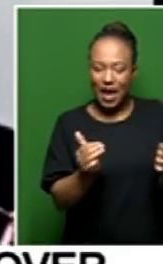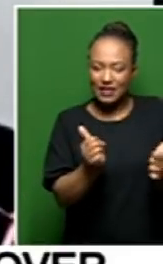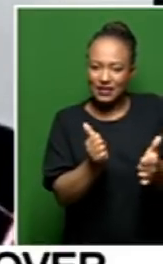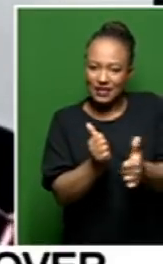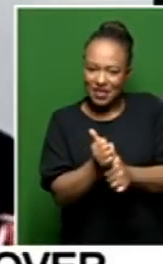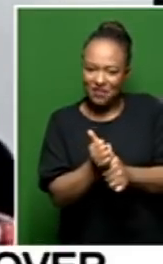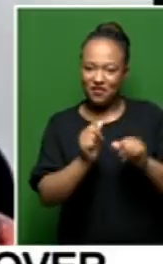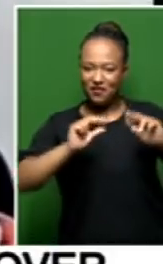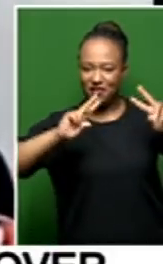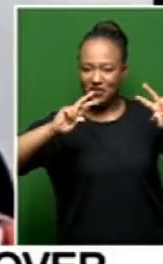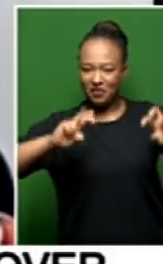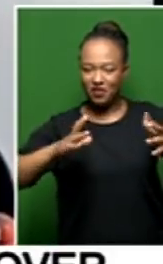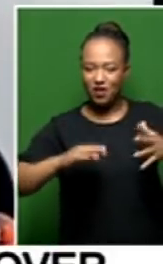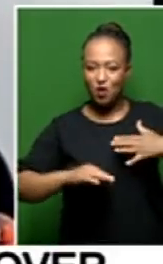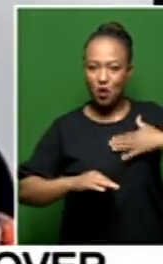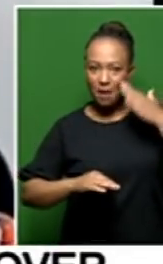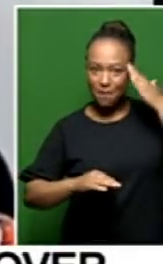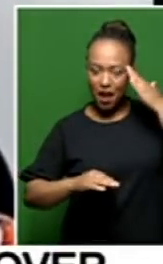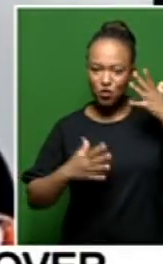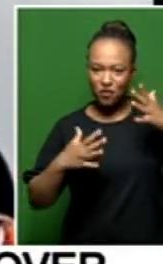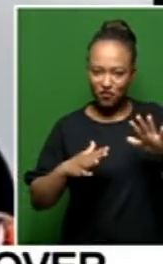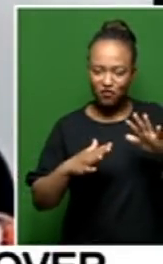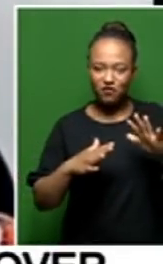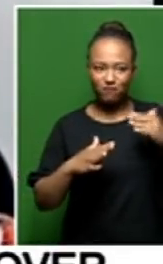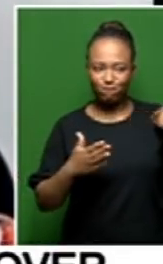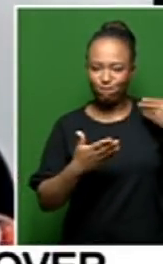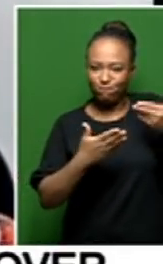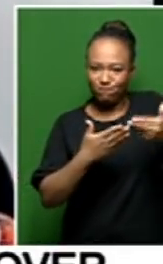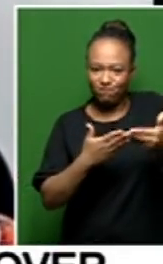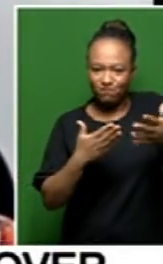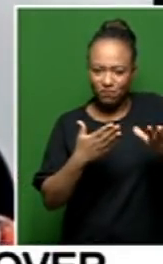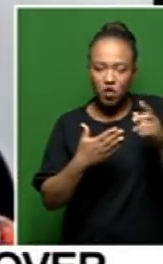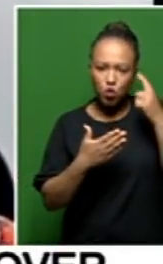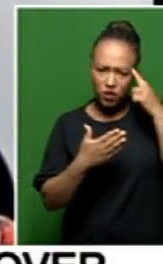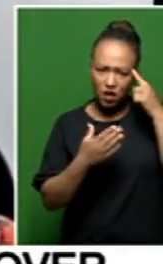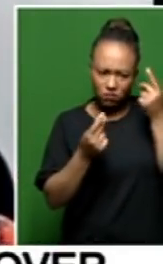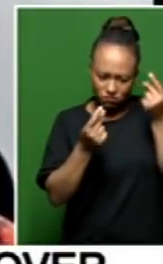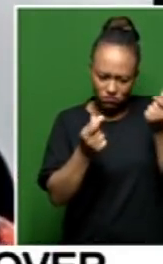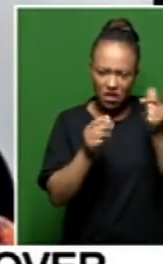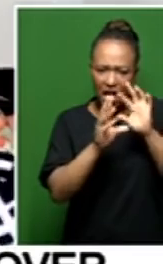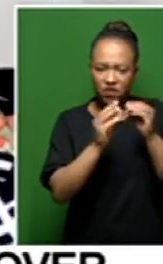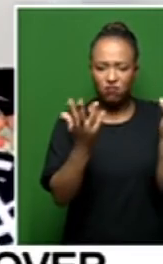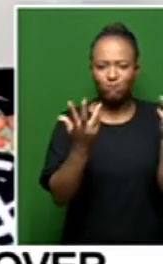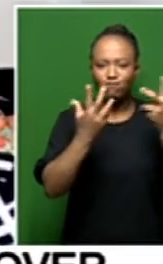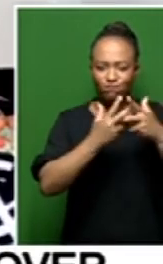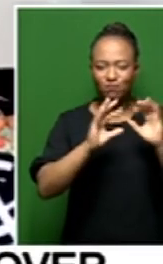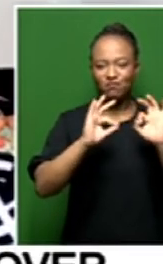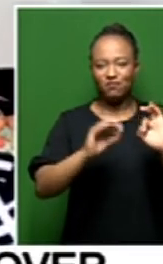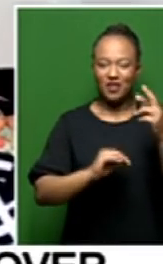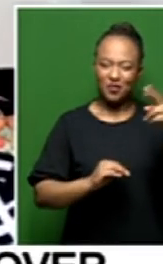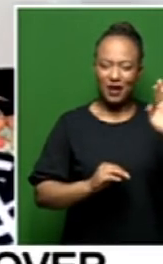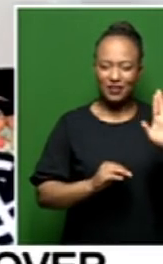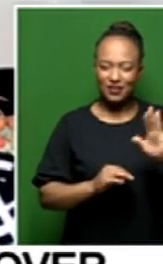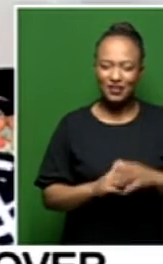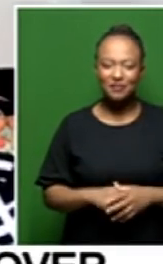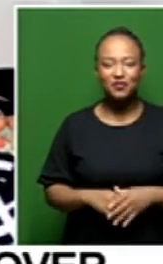investigator. You know, when you mine the duality of adversity, things eventually go right. Professor Madonsela, we